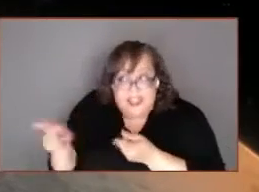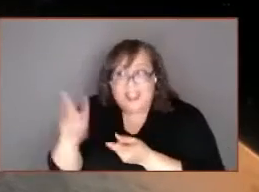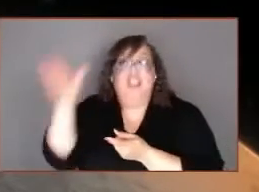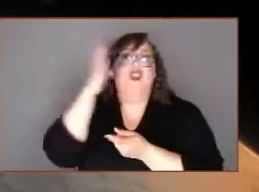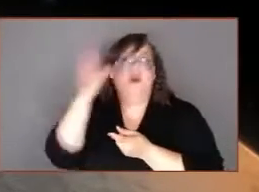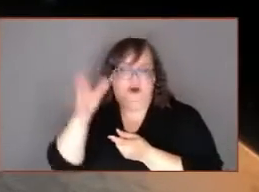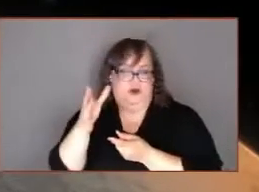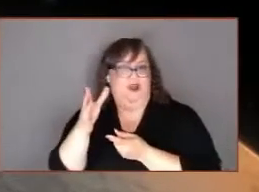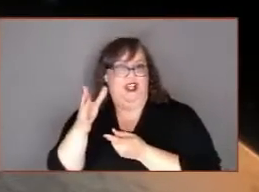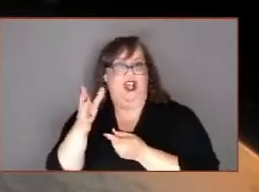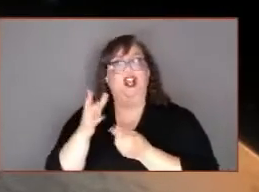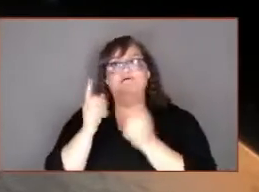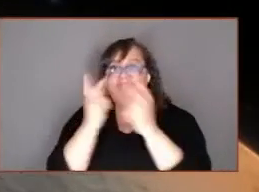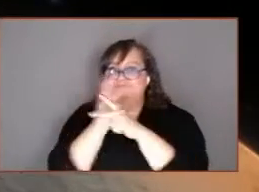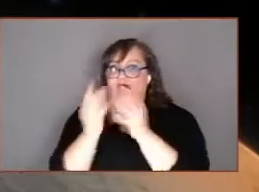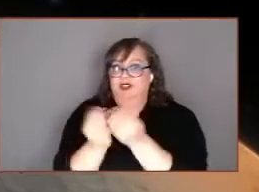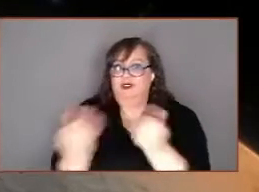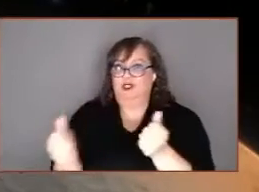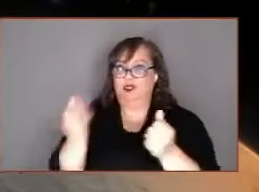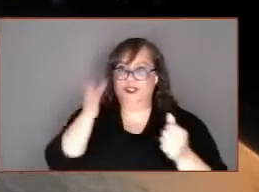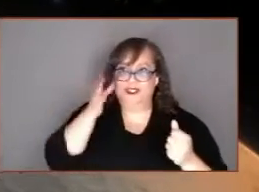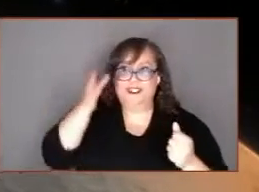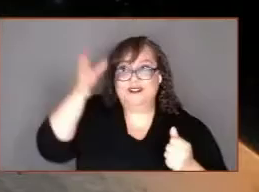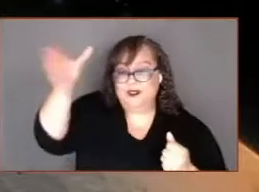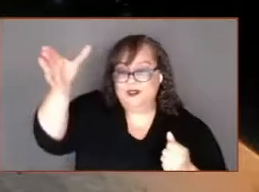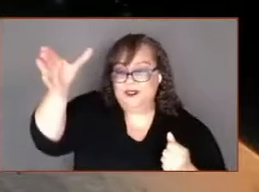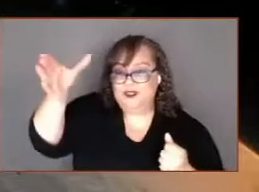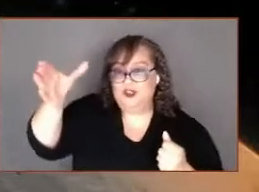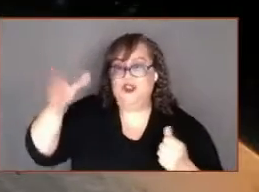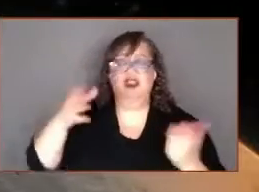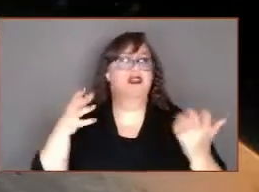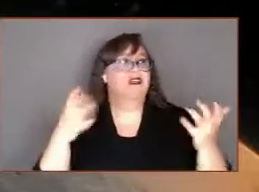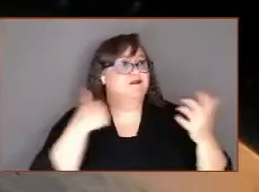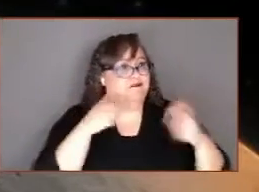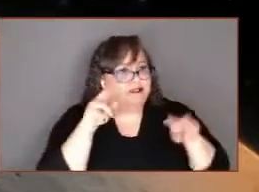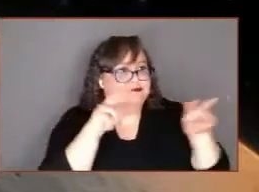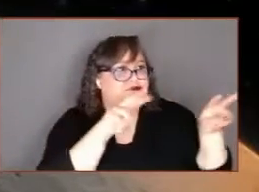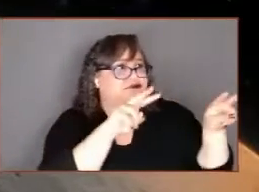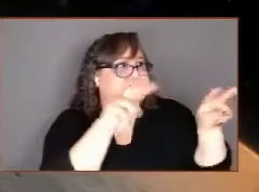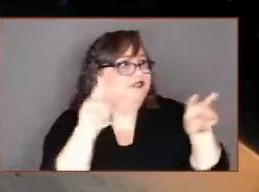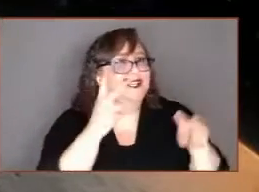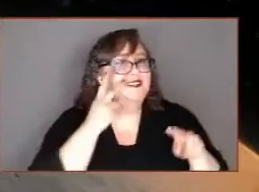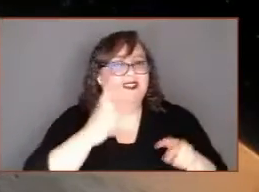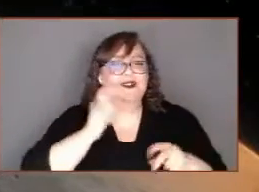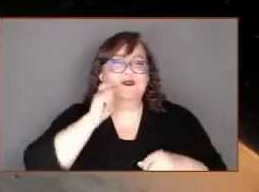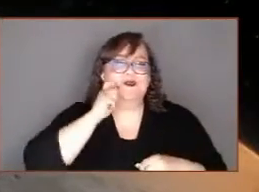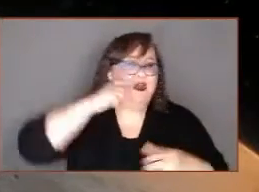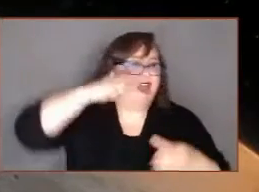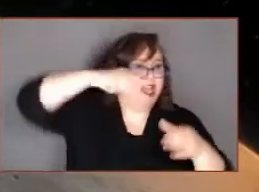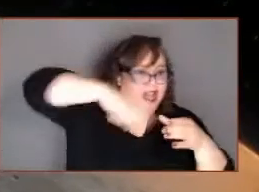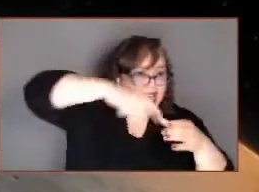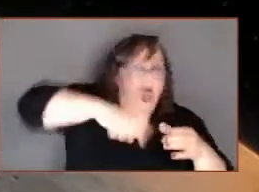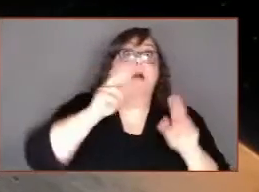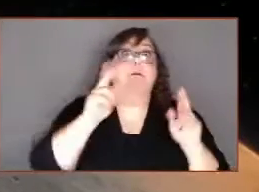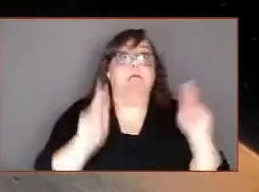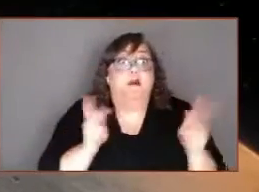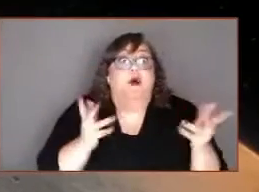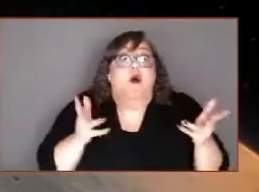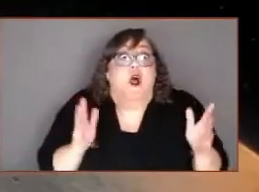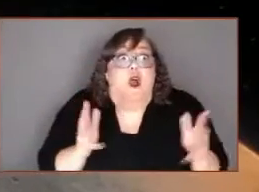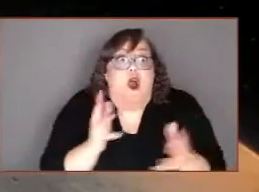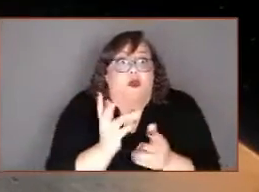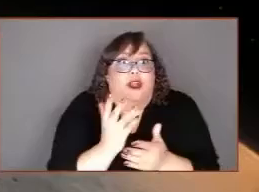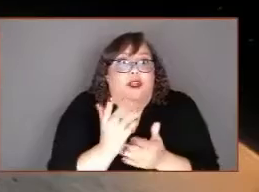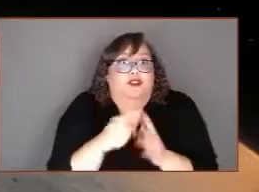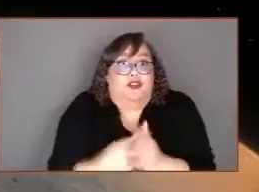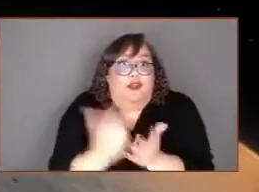look around and I see all these really cool drilling systems, and people are already getting some water, and it's super exciting. Have you had a chance to